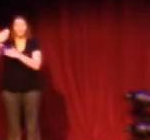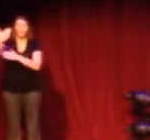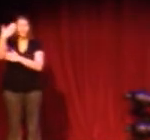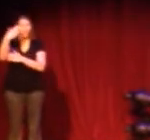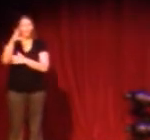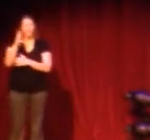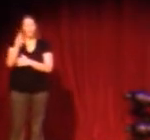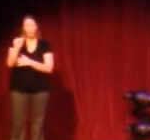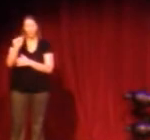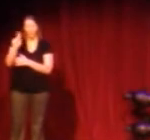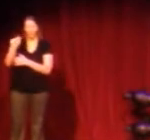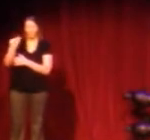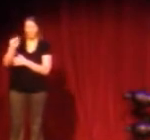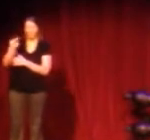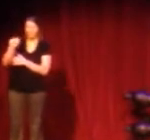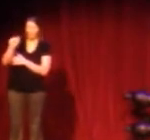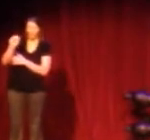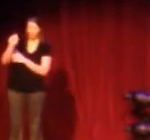fucking musha!